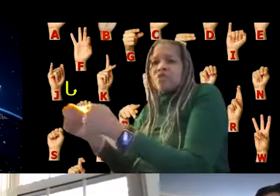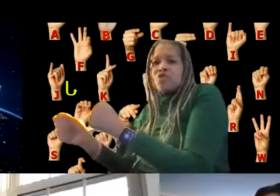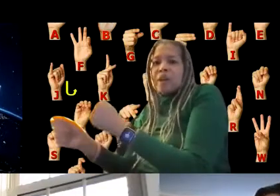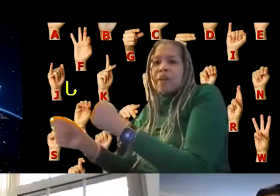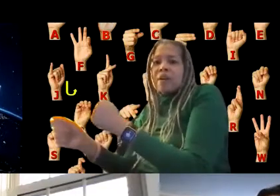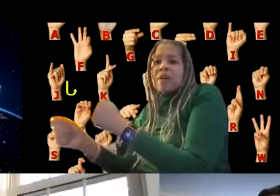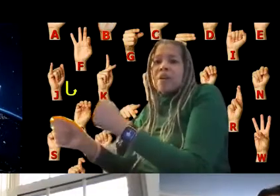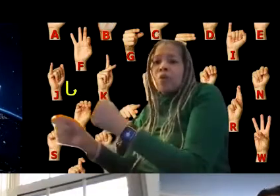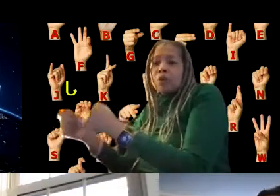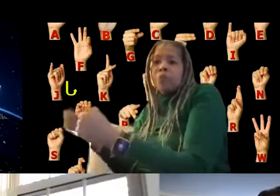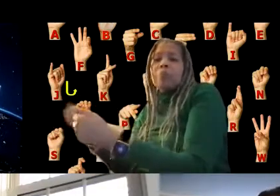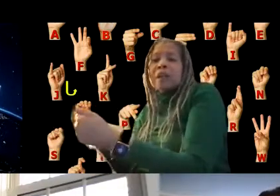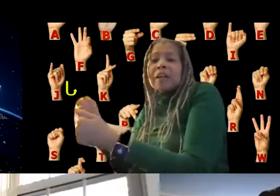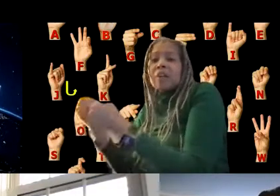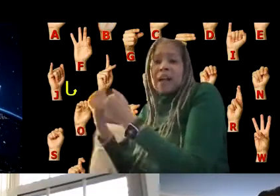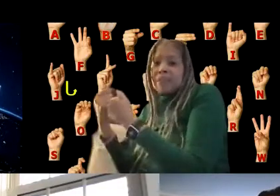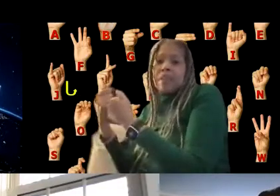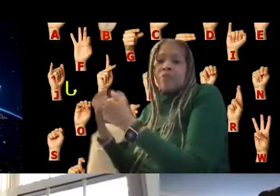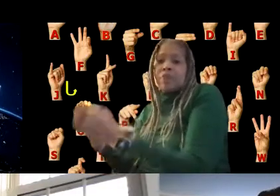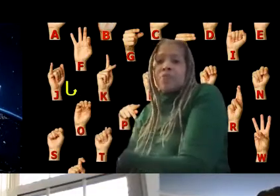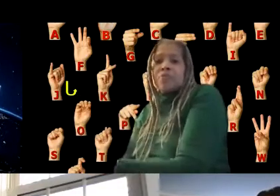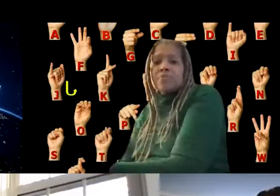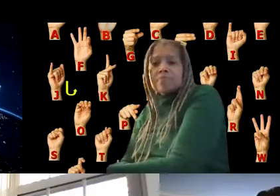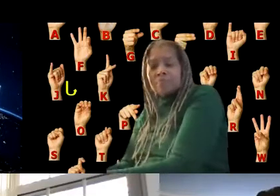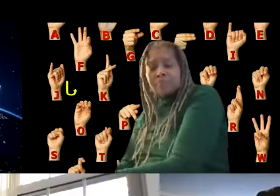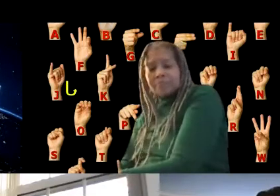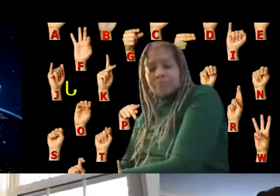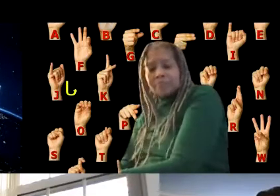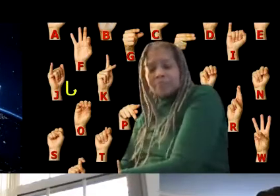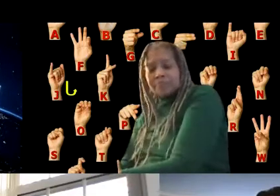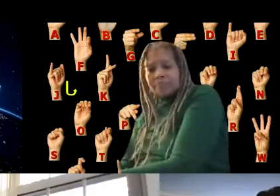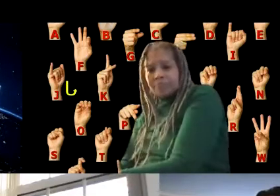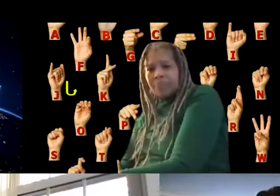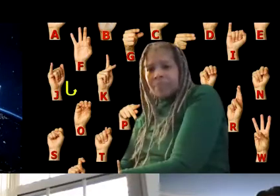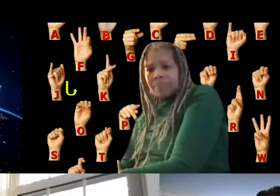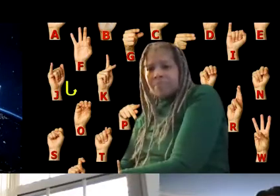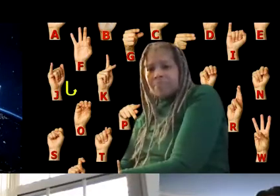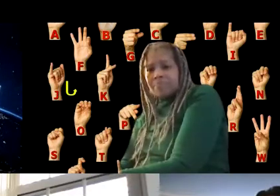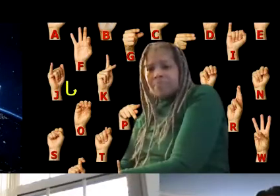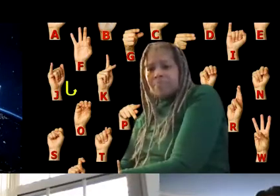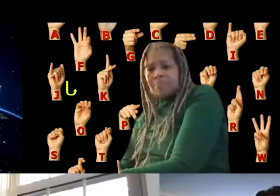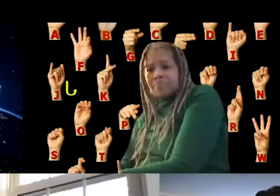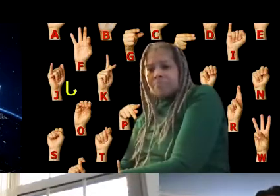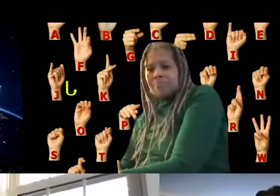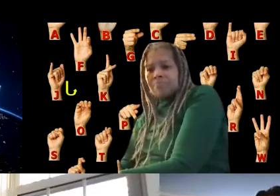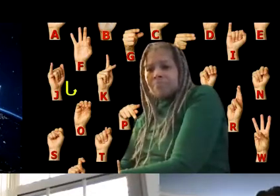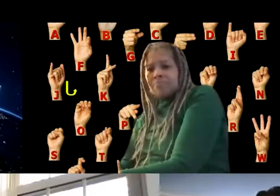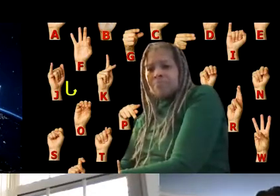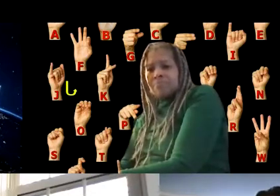to share or to bring or advocate for others? That's a really good question. And